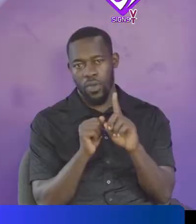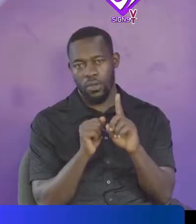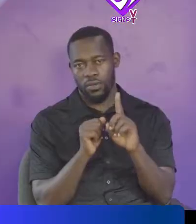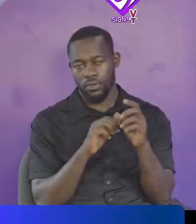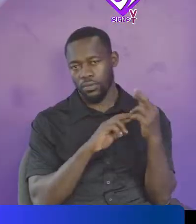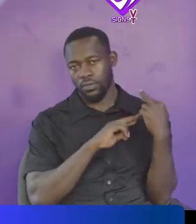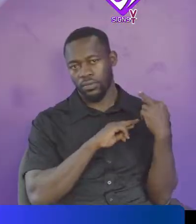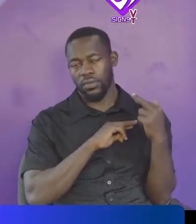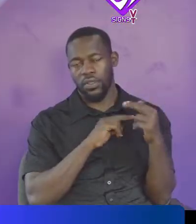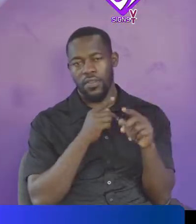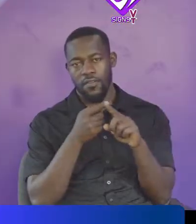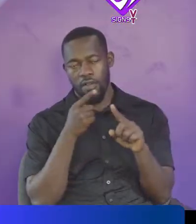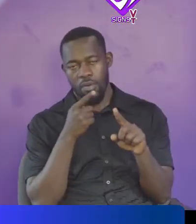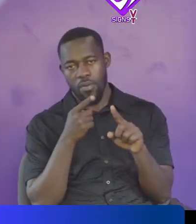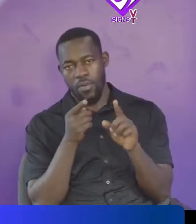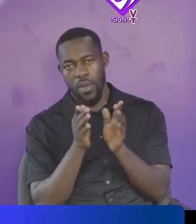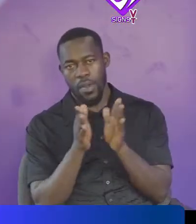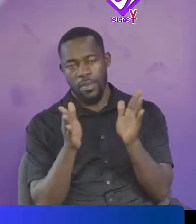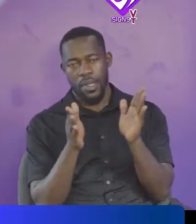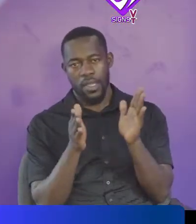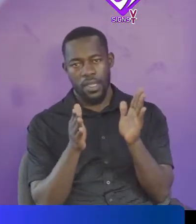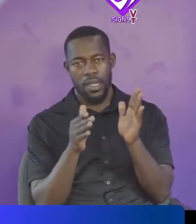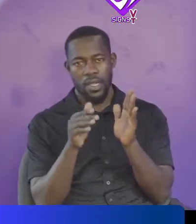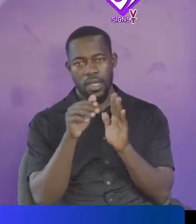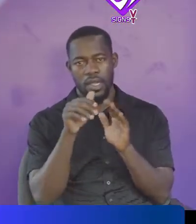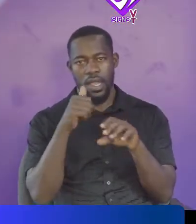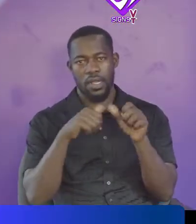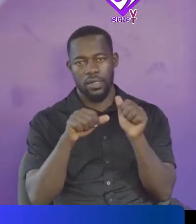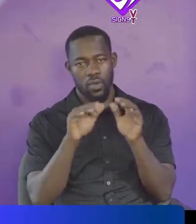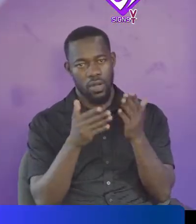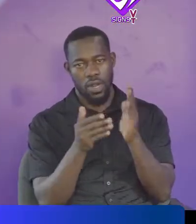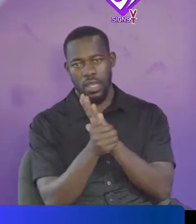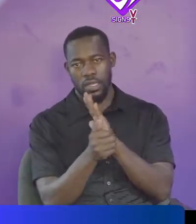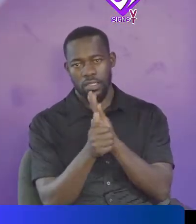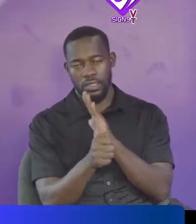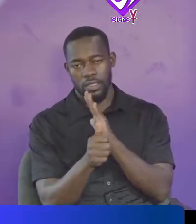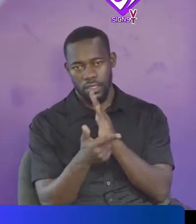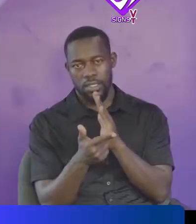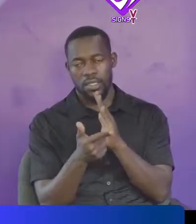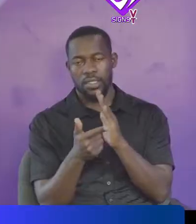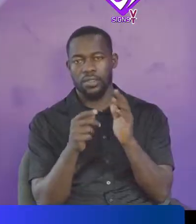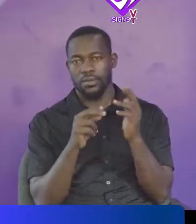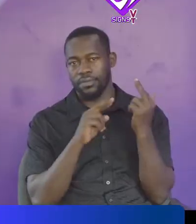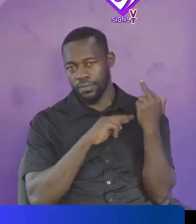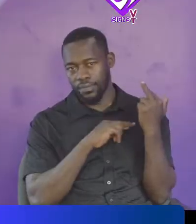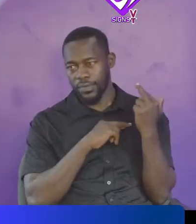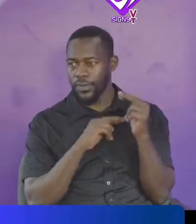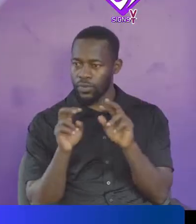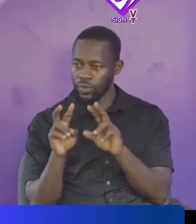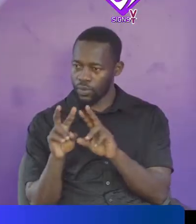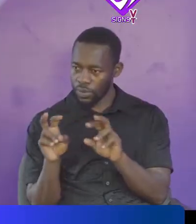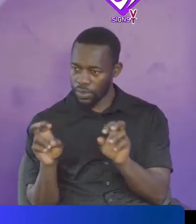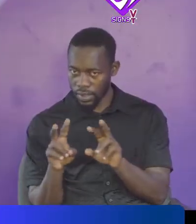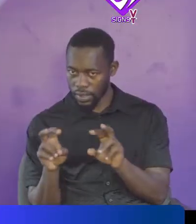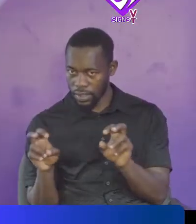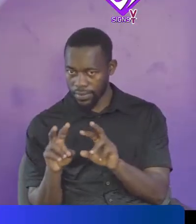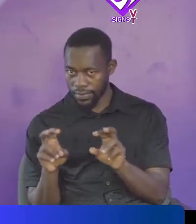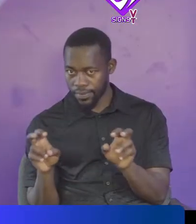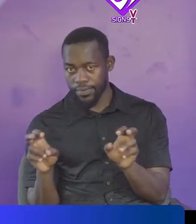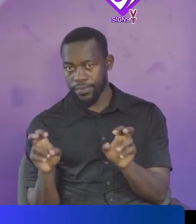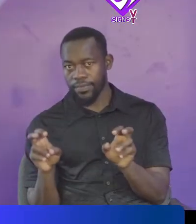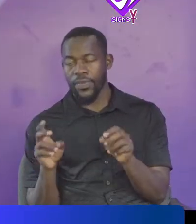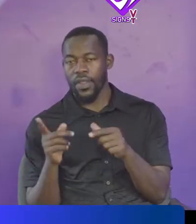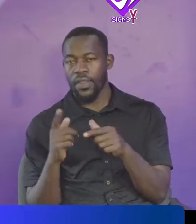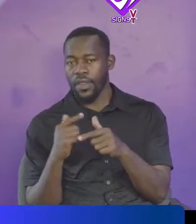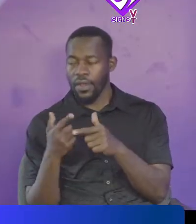the Act, the Public Archives Act, is to go and acquire. Is to go and acquire and bring